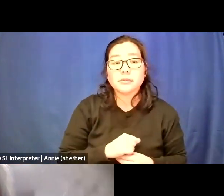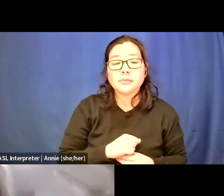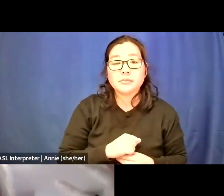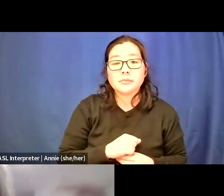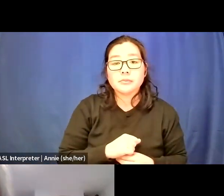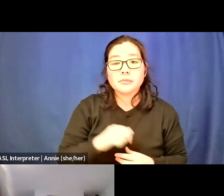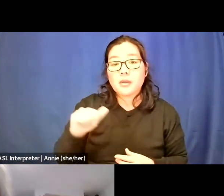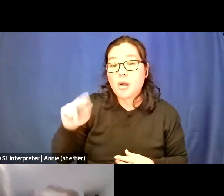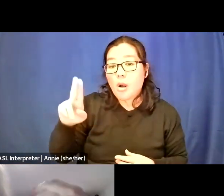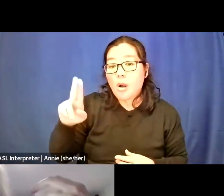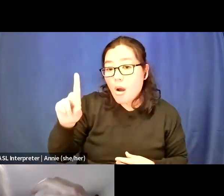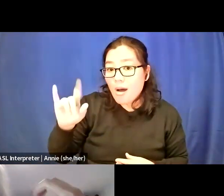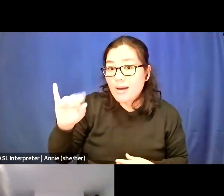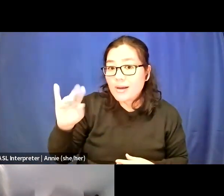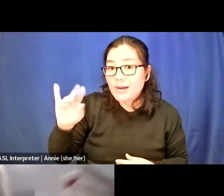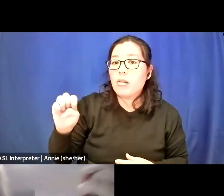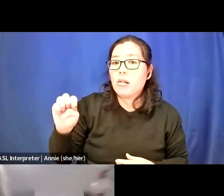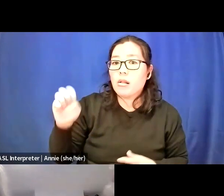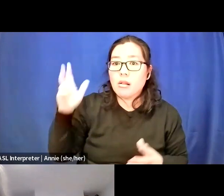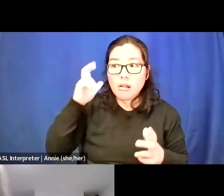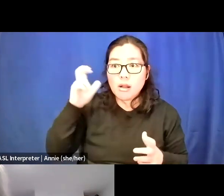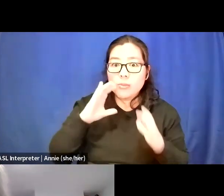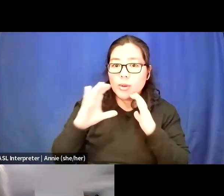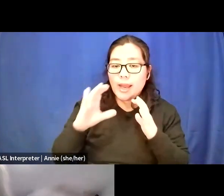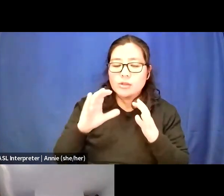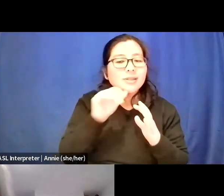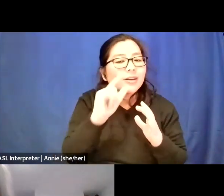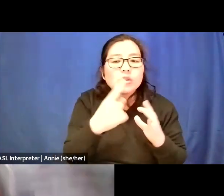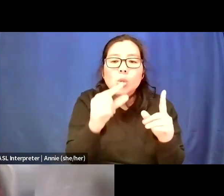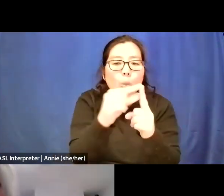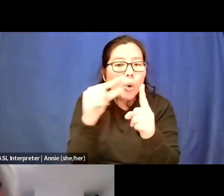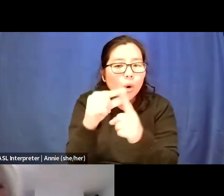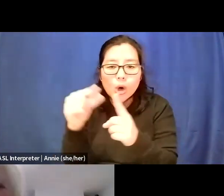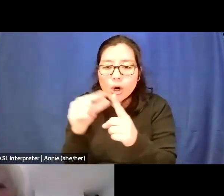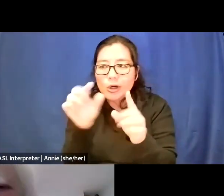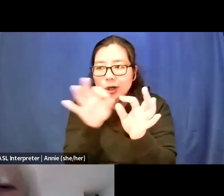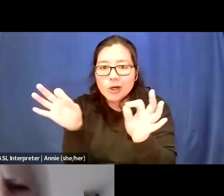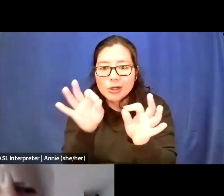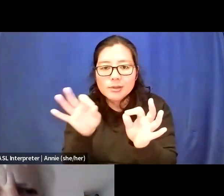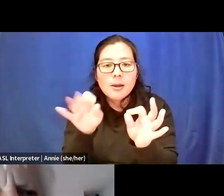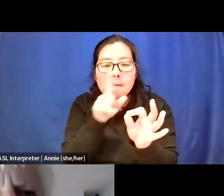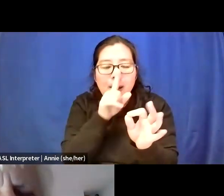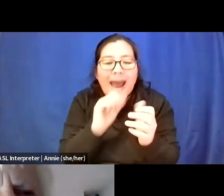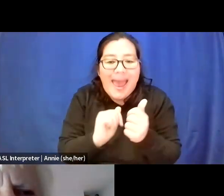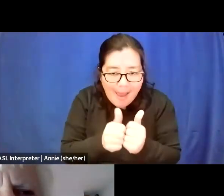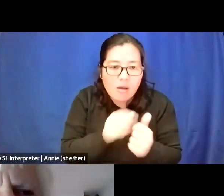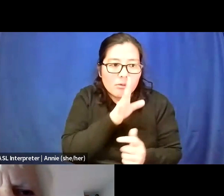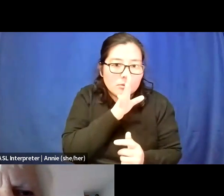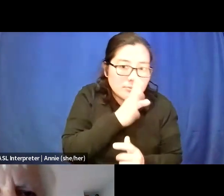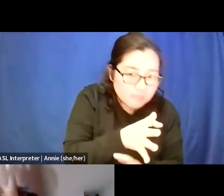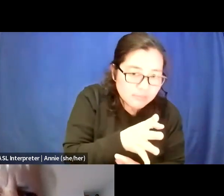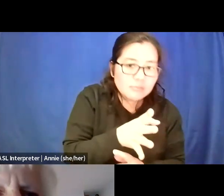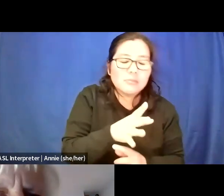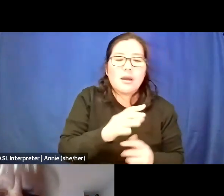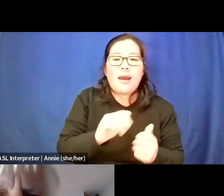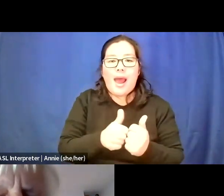audible communication. So not just the words that are being spoken out loud, but how they're being voiced, how the voice